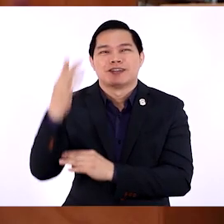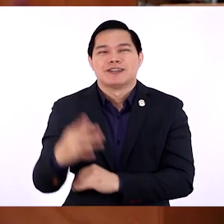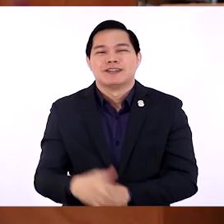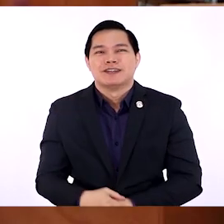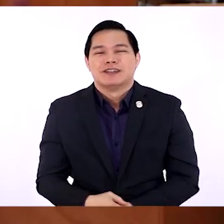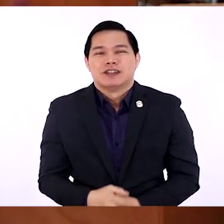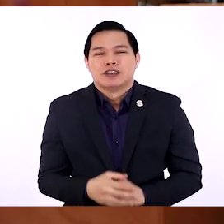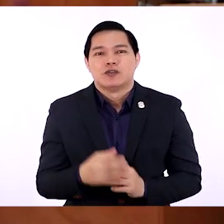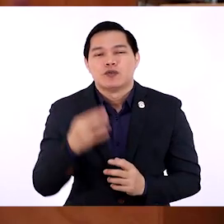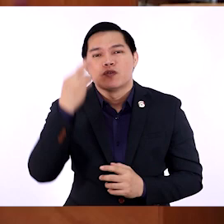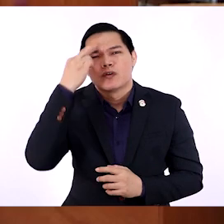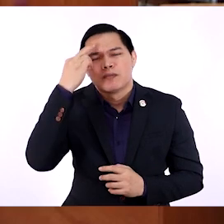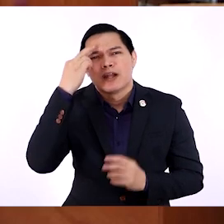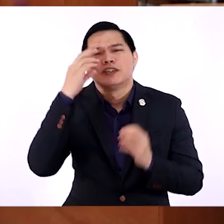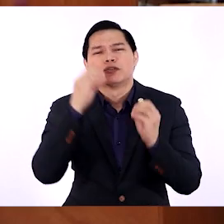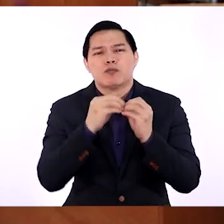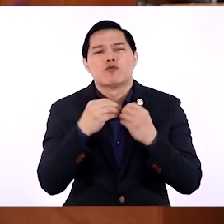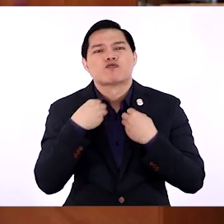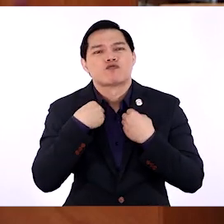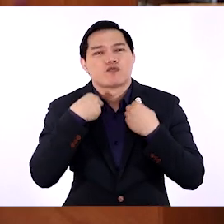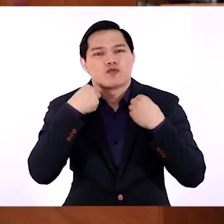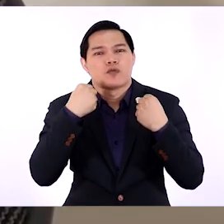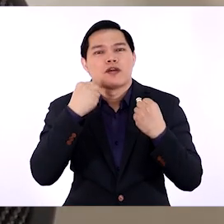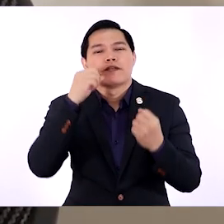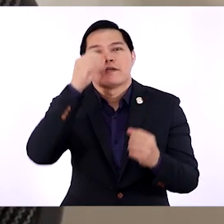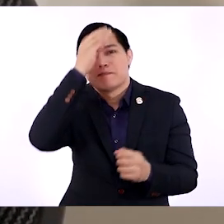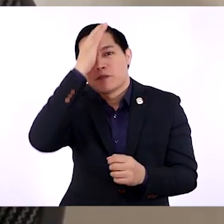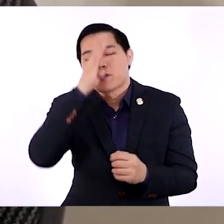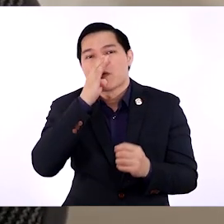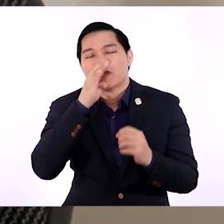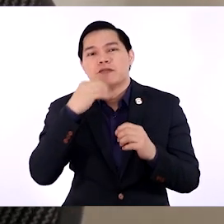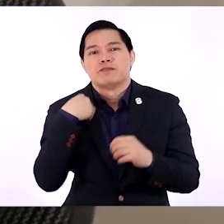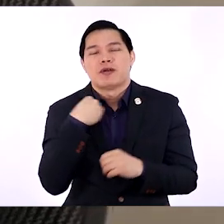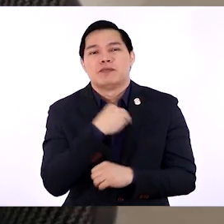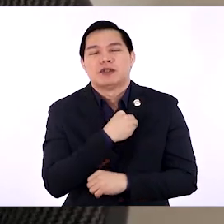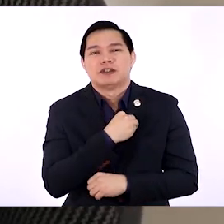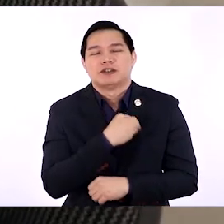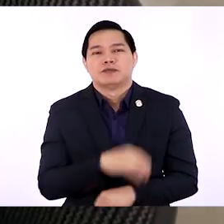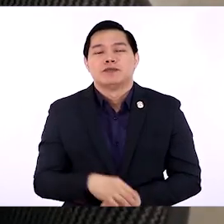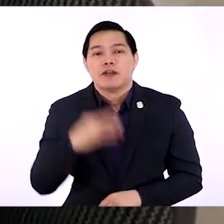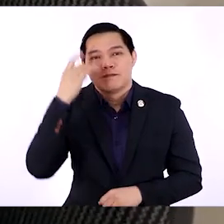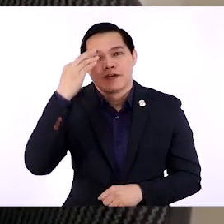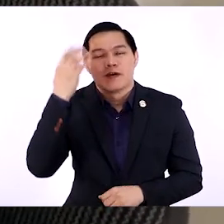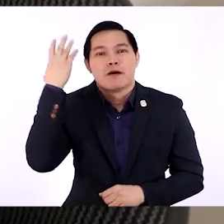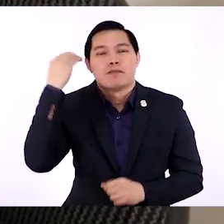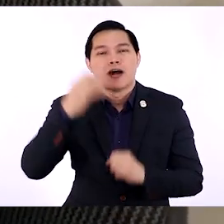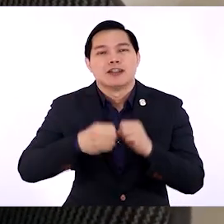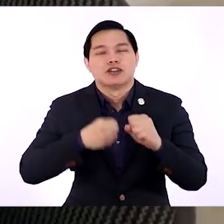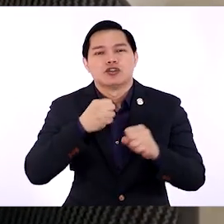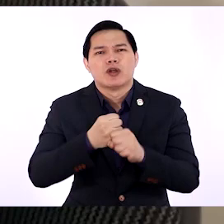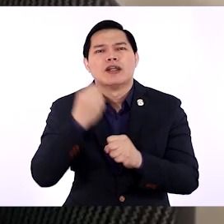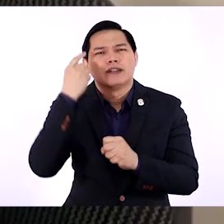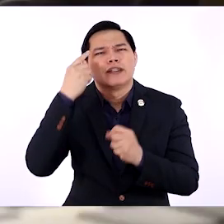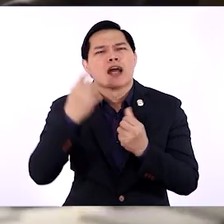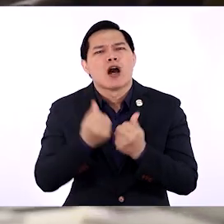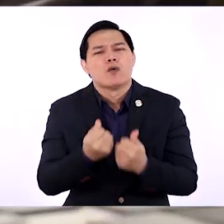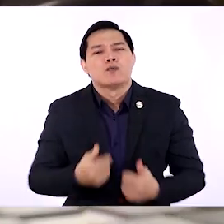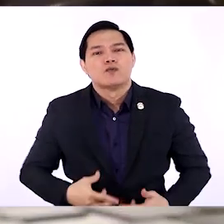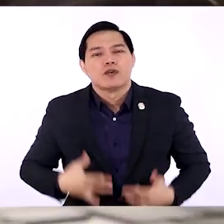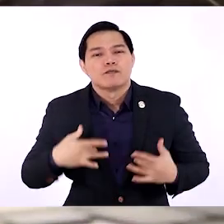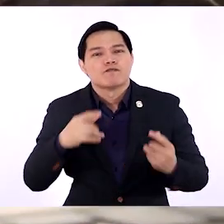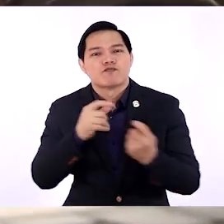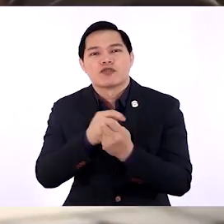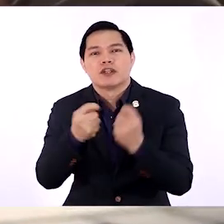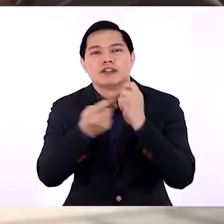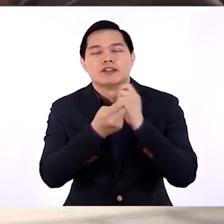Hearing these reminders all the more strengthened the Bukloon members. And as they reflect on the past year, they think about how their lives have